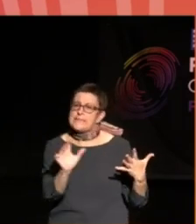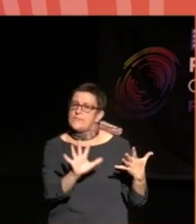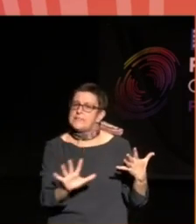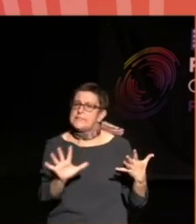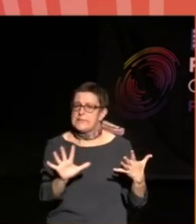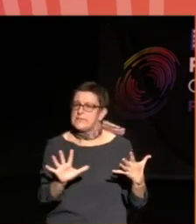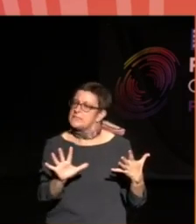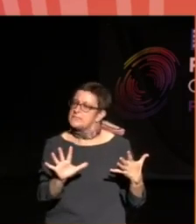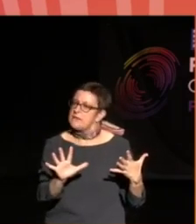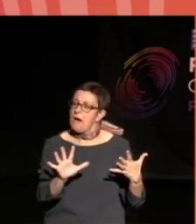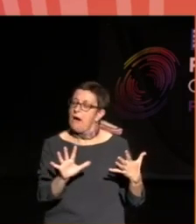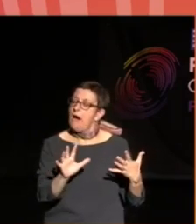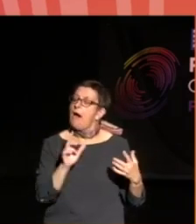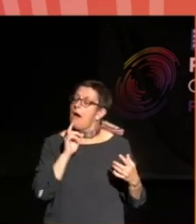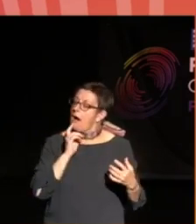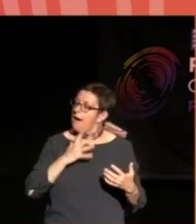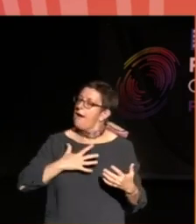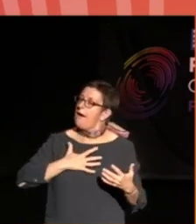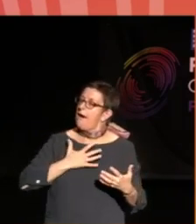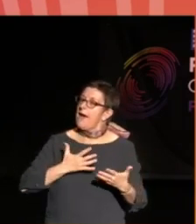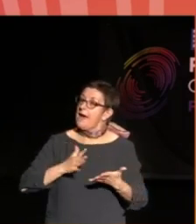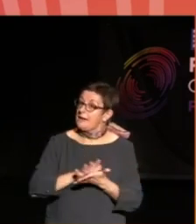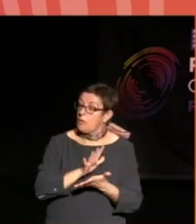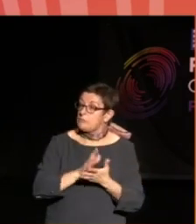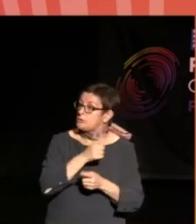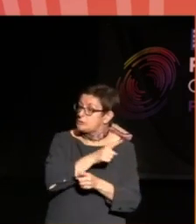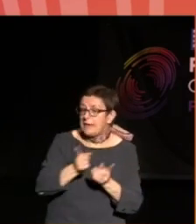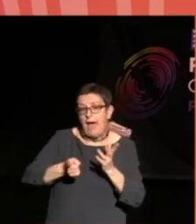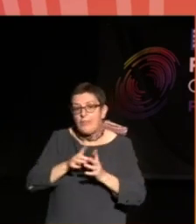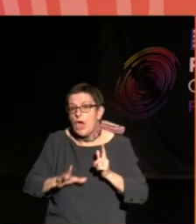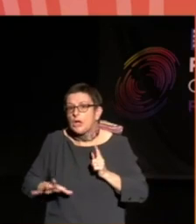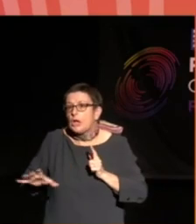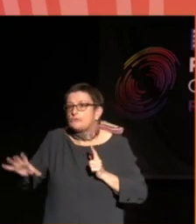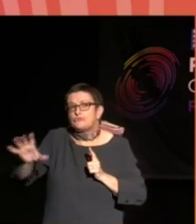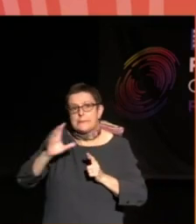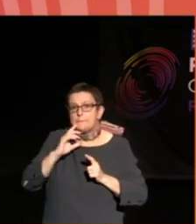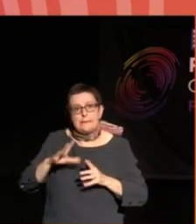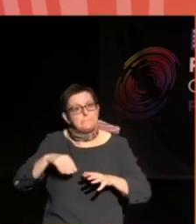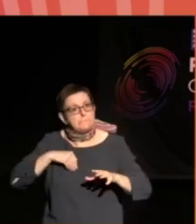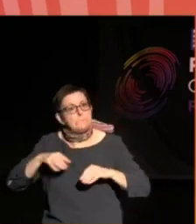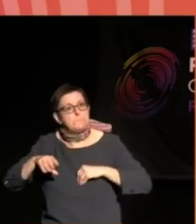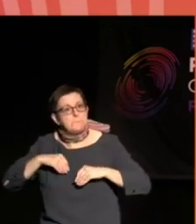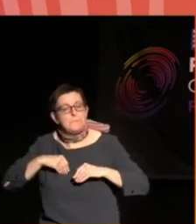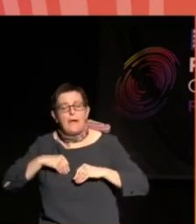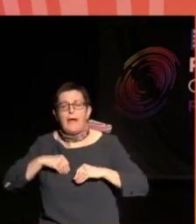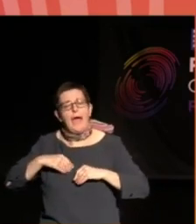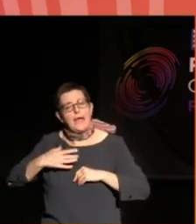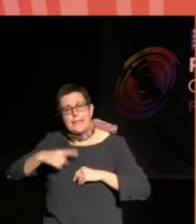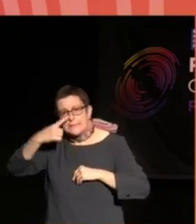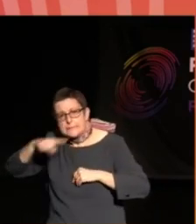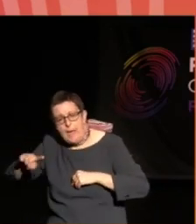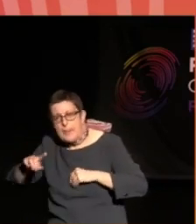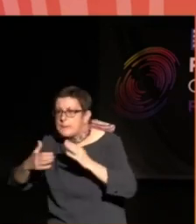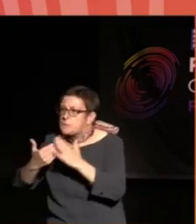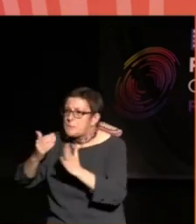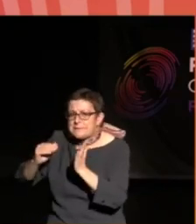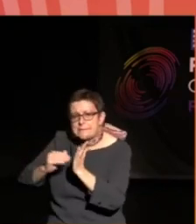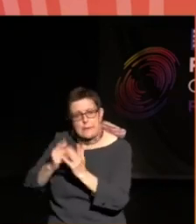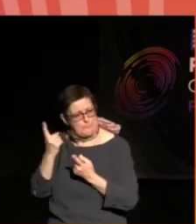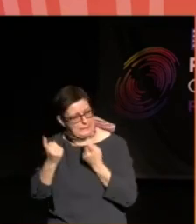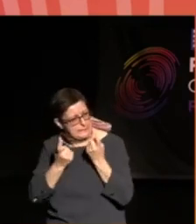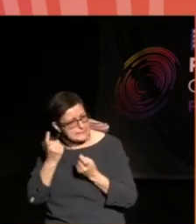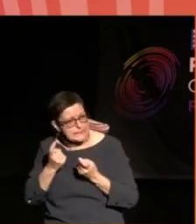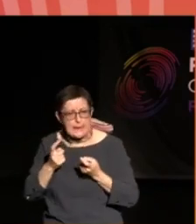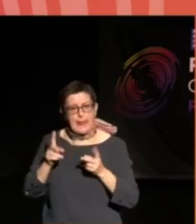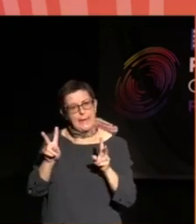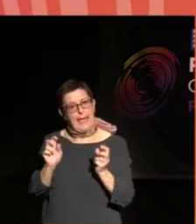it's really encouraging to see that that's been taken on by other countries, like I think Thailand and New Zealand have been considering it in